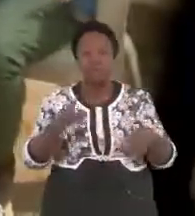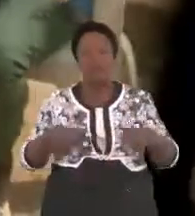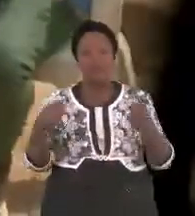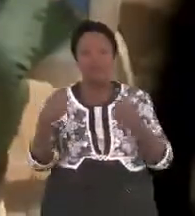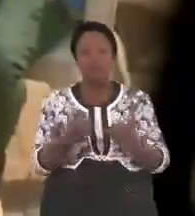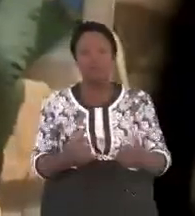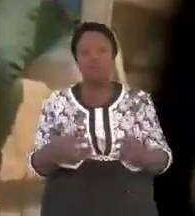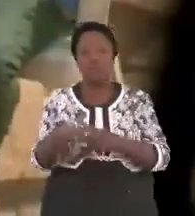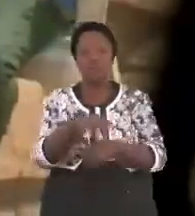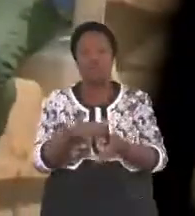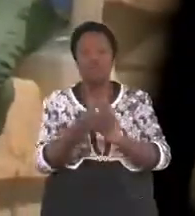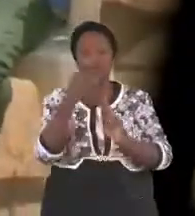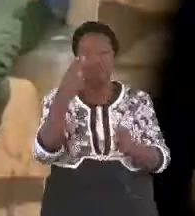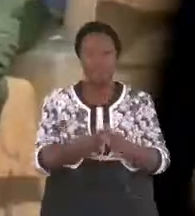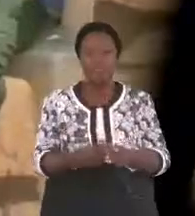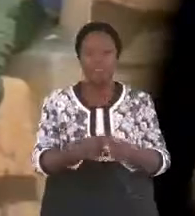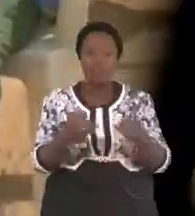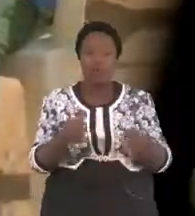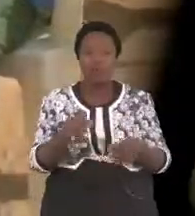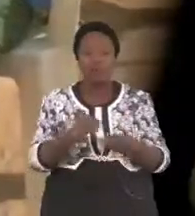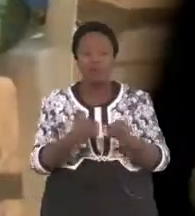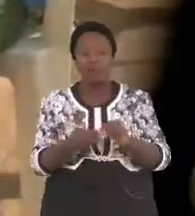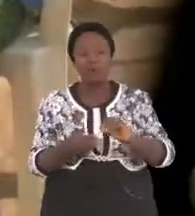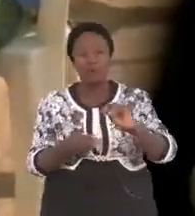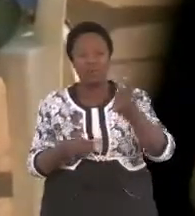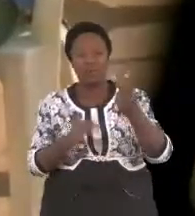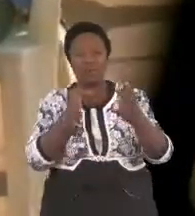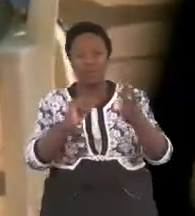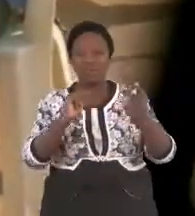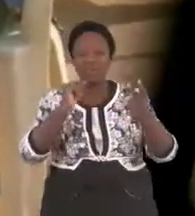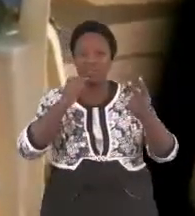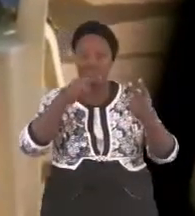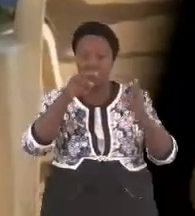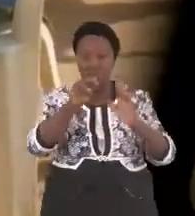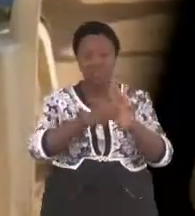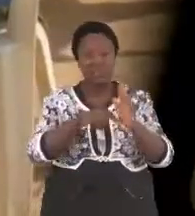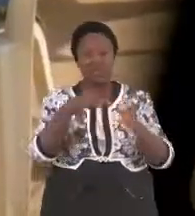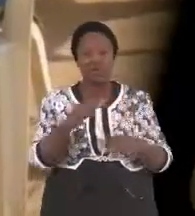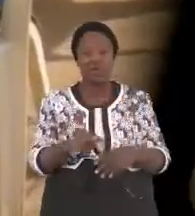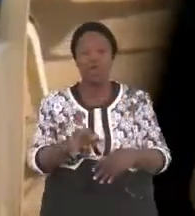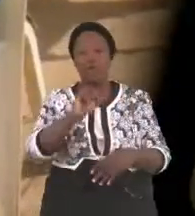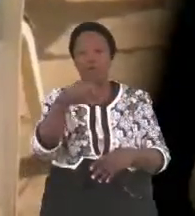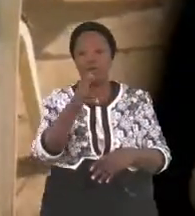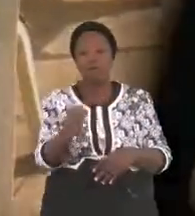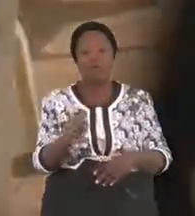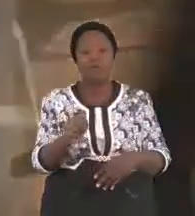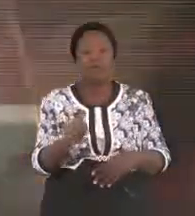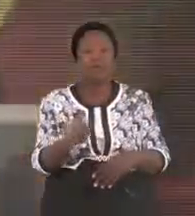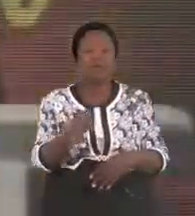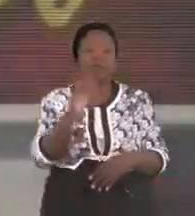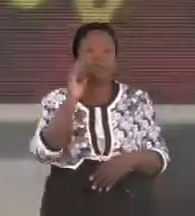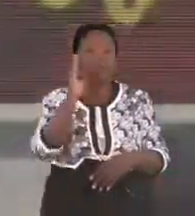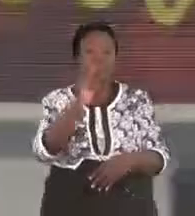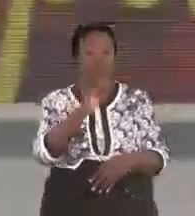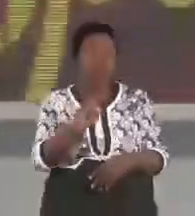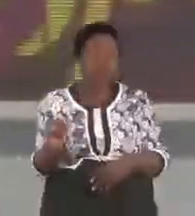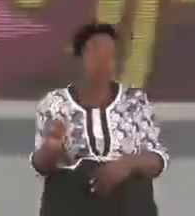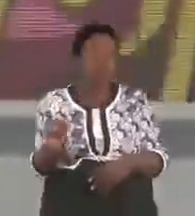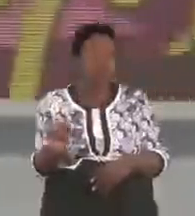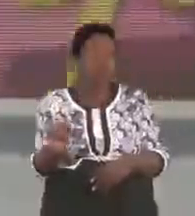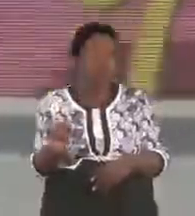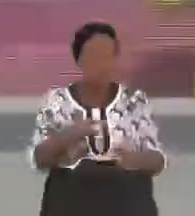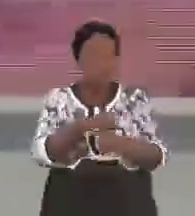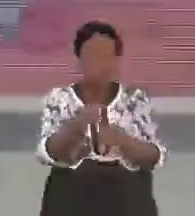the fervency of John's ministration. John, when he came and he ministered,